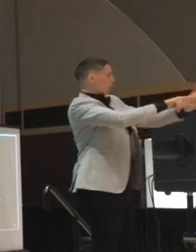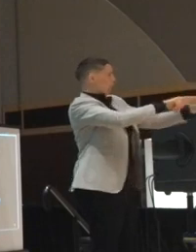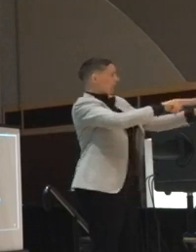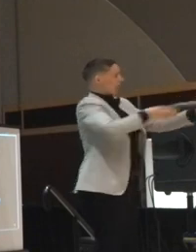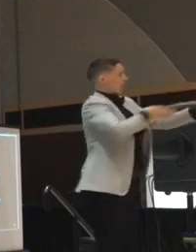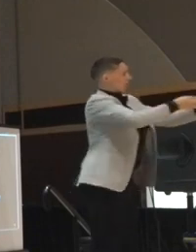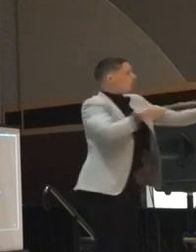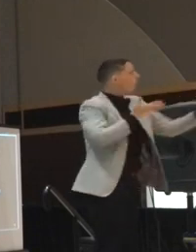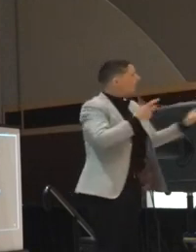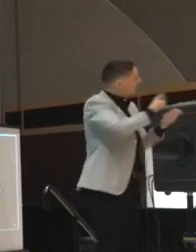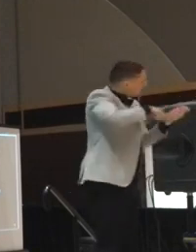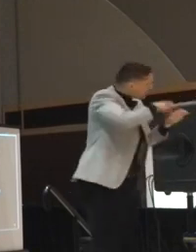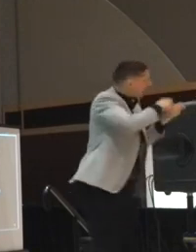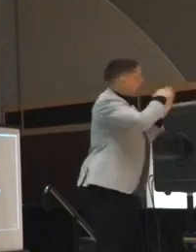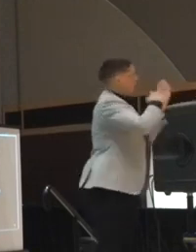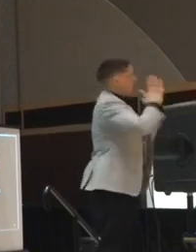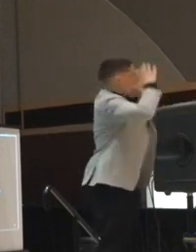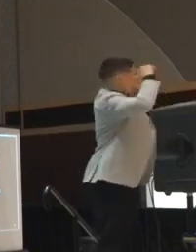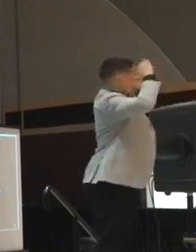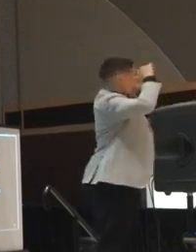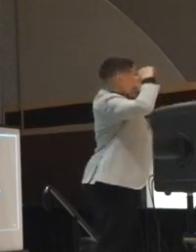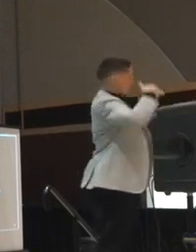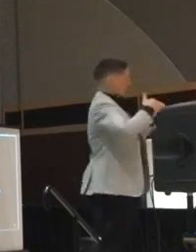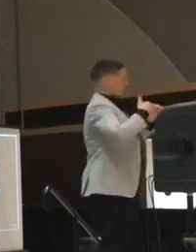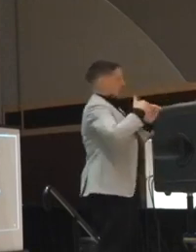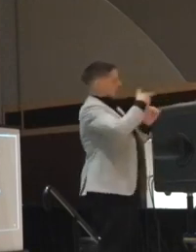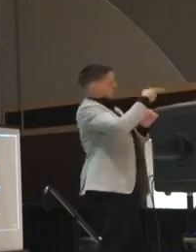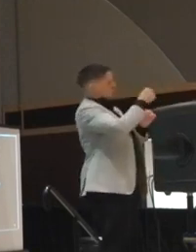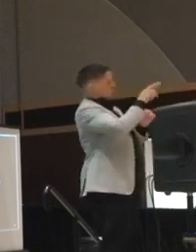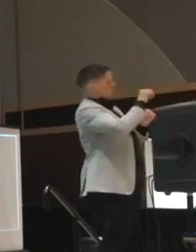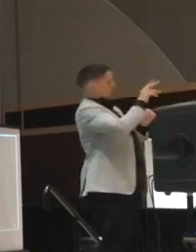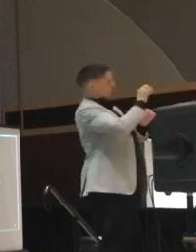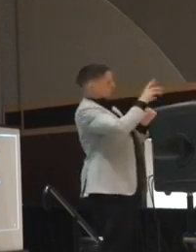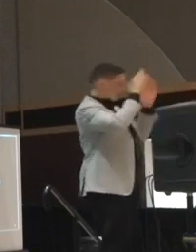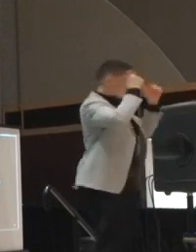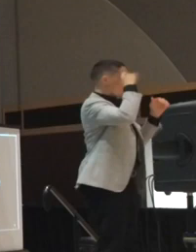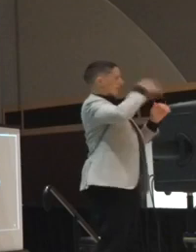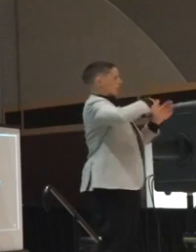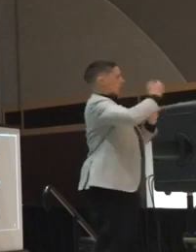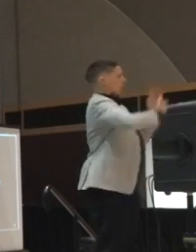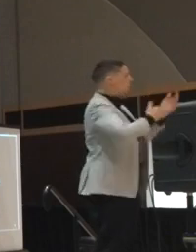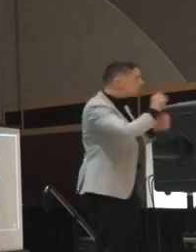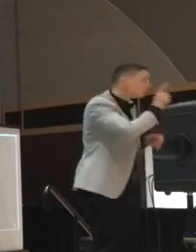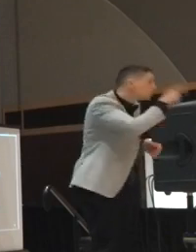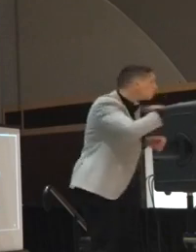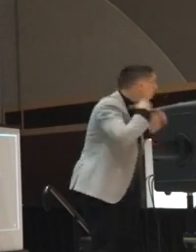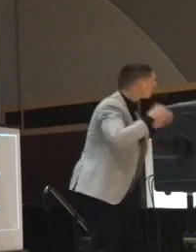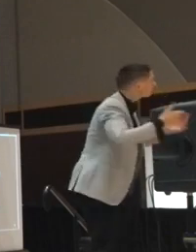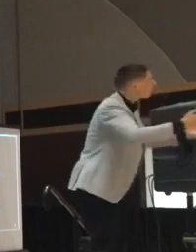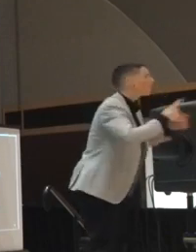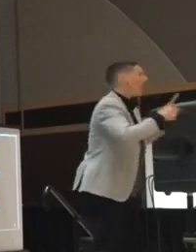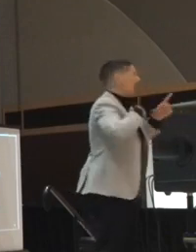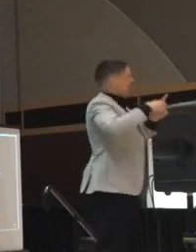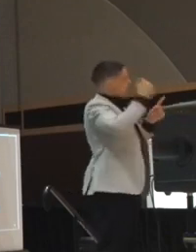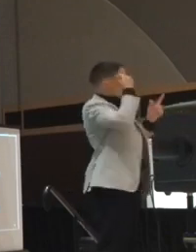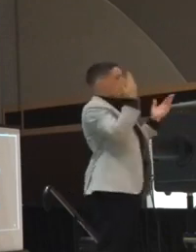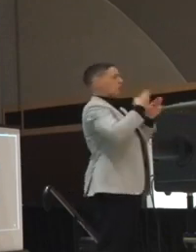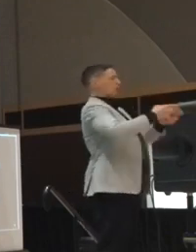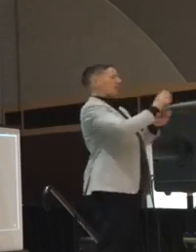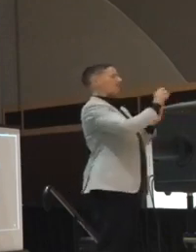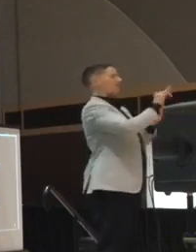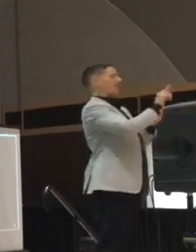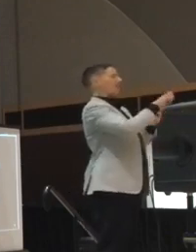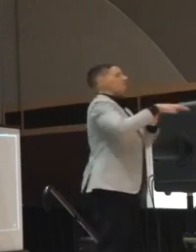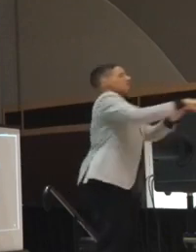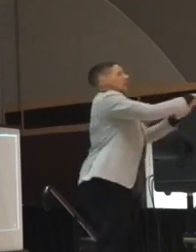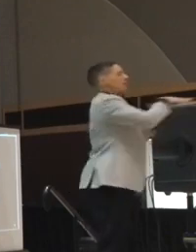restrictions? In other words, the parameters of the project. Let me do the design. But I need to know what's called the site restrictions. And I need to know that